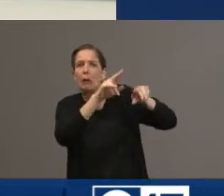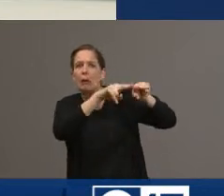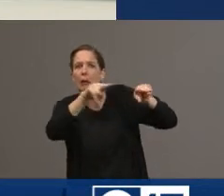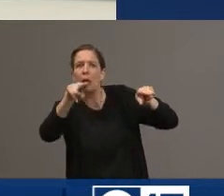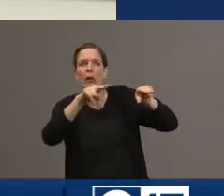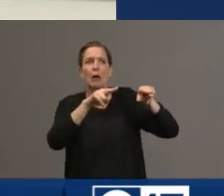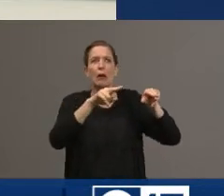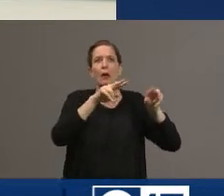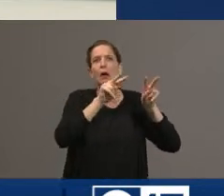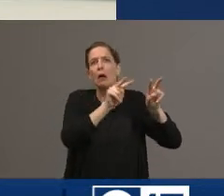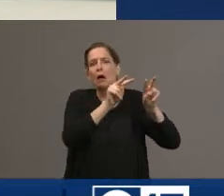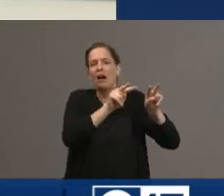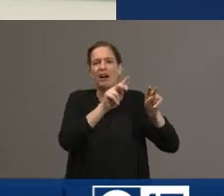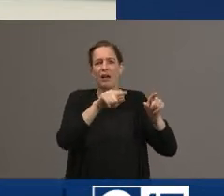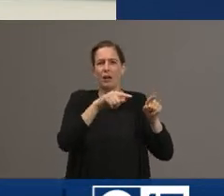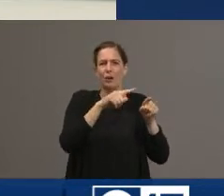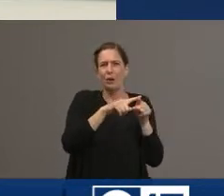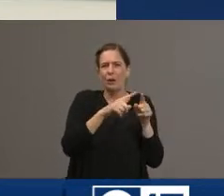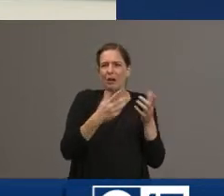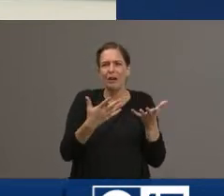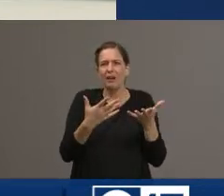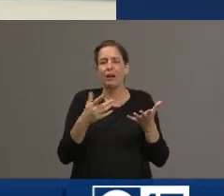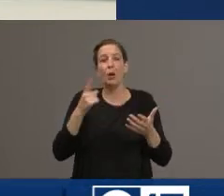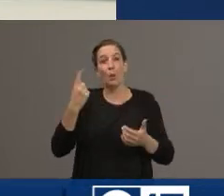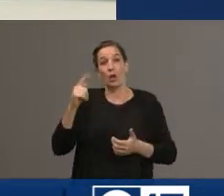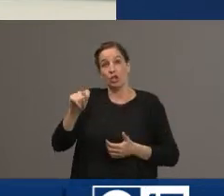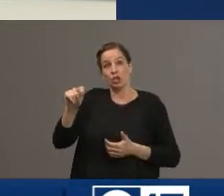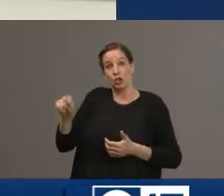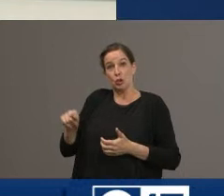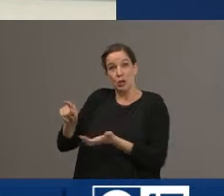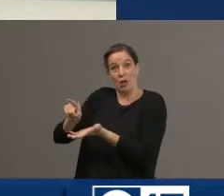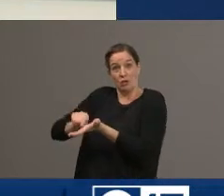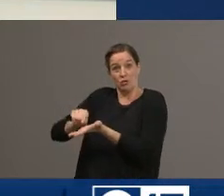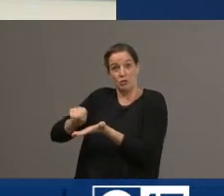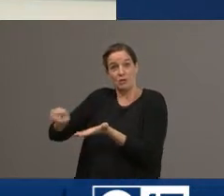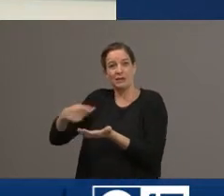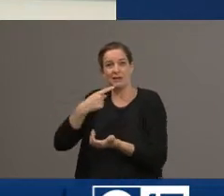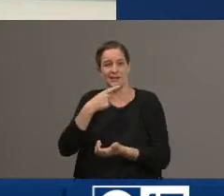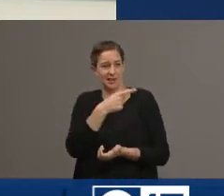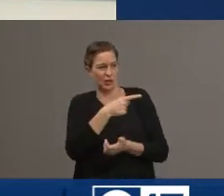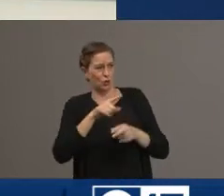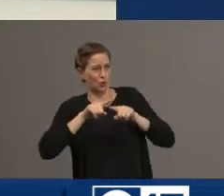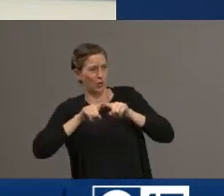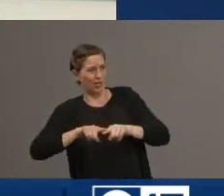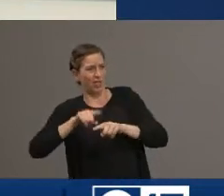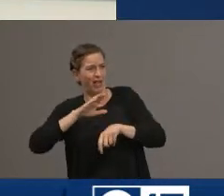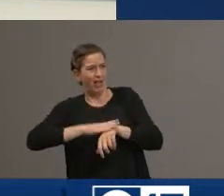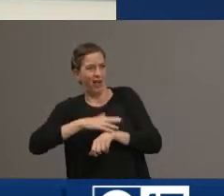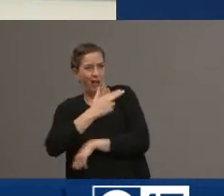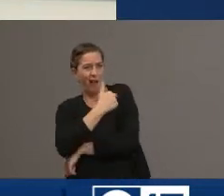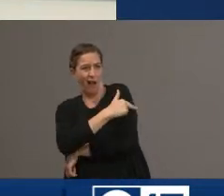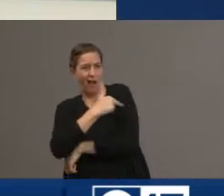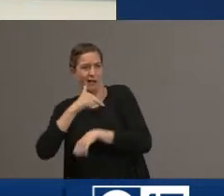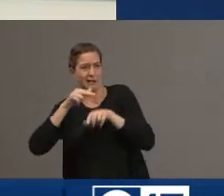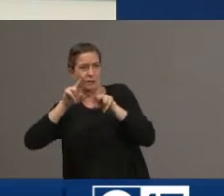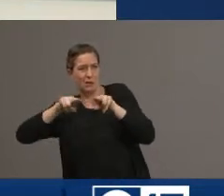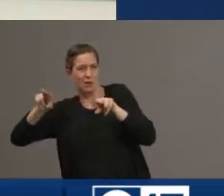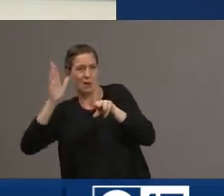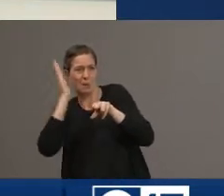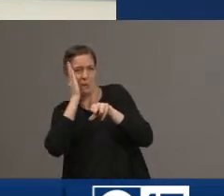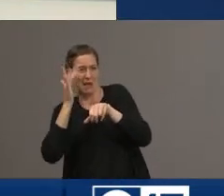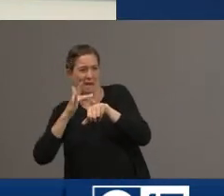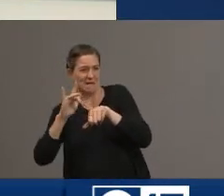letter directly to you in the Tucson Sentinel, relying on hospital beds, she says, sounds cruel. And she said